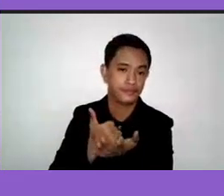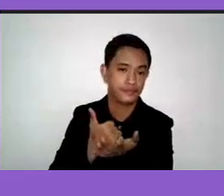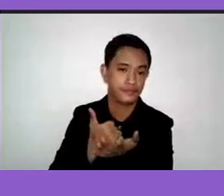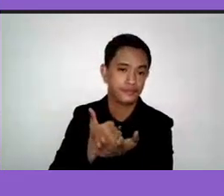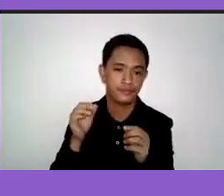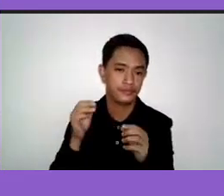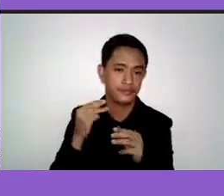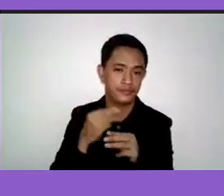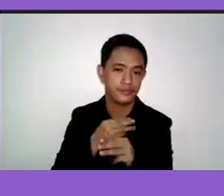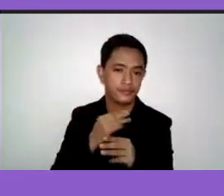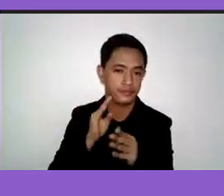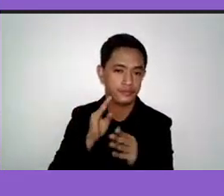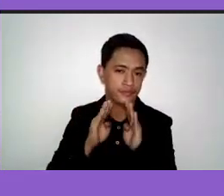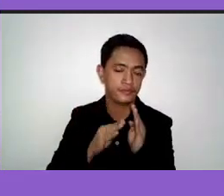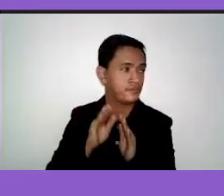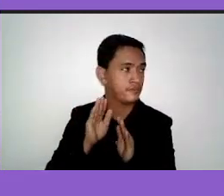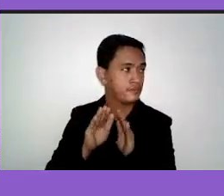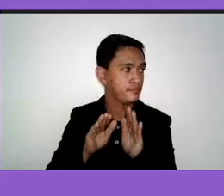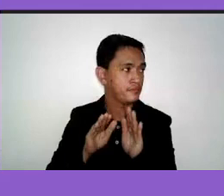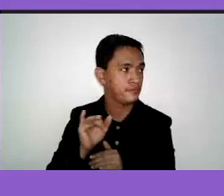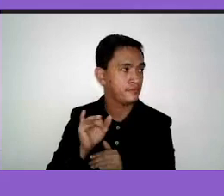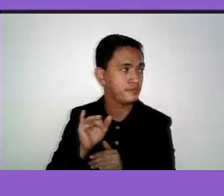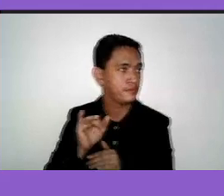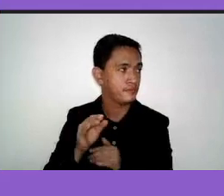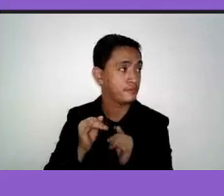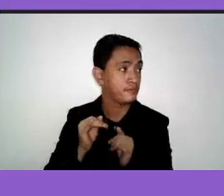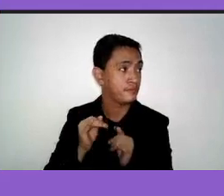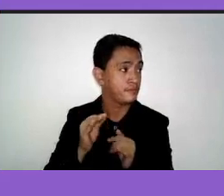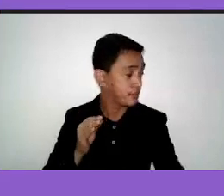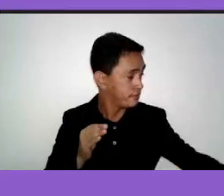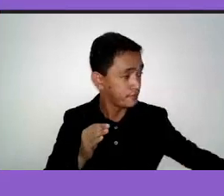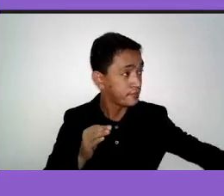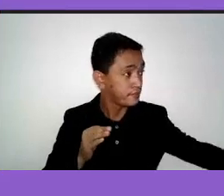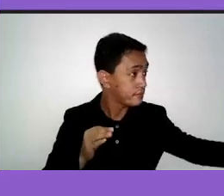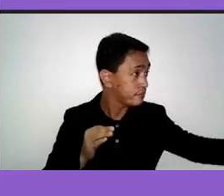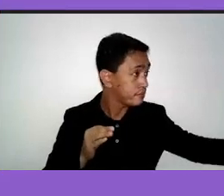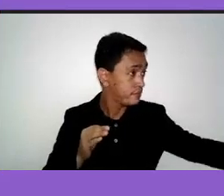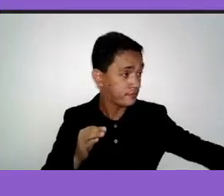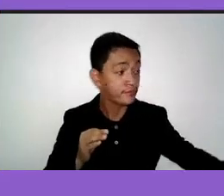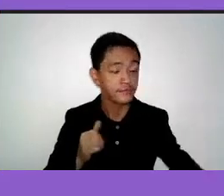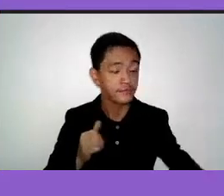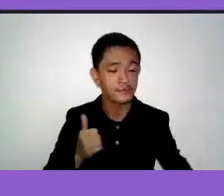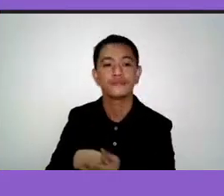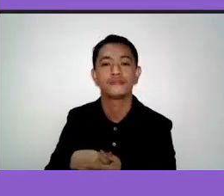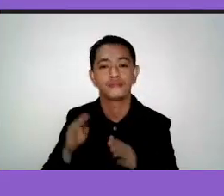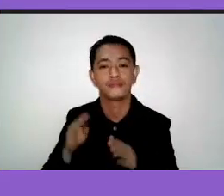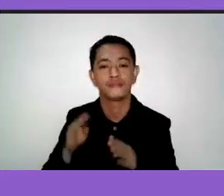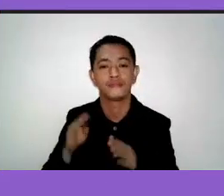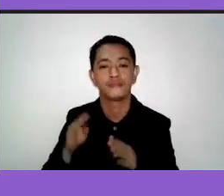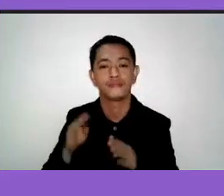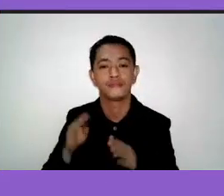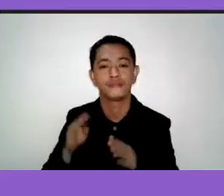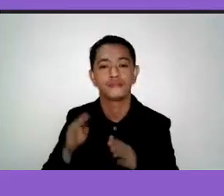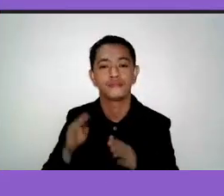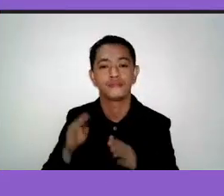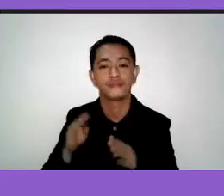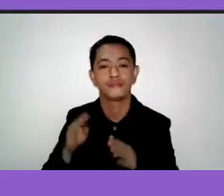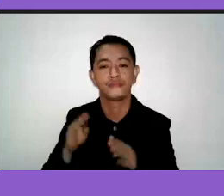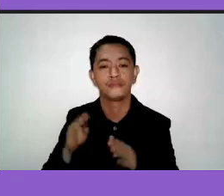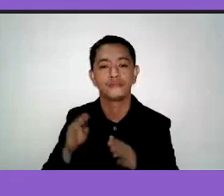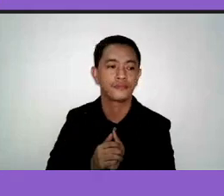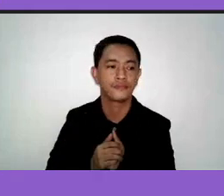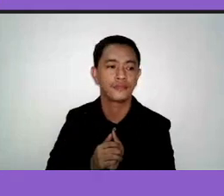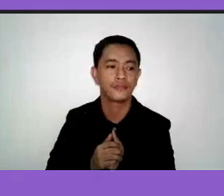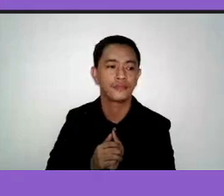This learning tool that is available in OneNote helps you to solve any math problem by displaying a step-by-step instruction. Is it